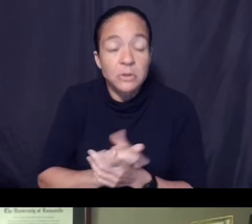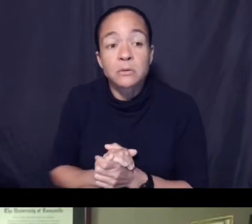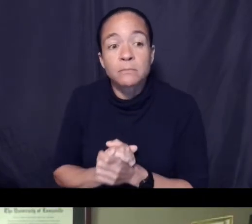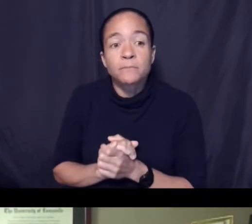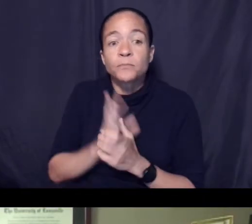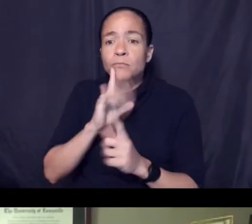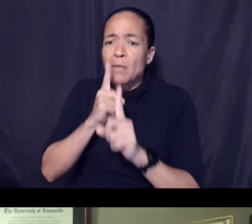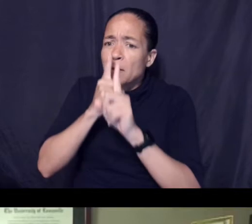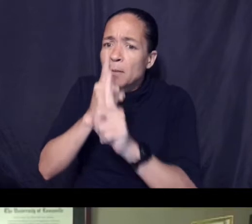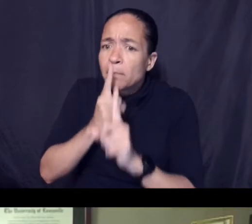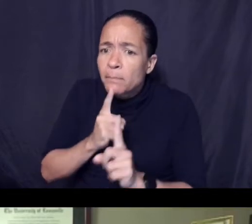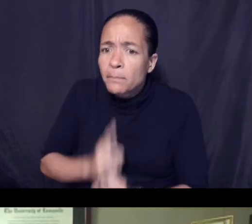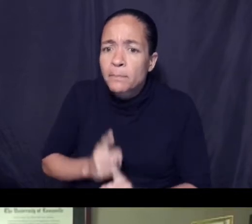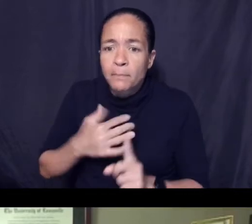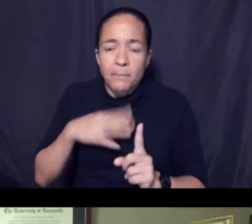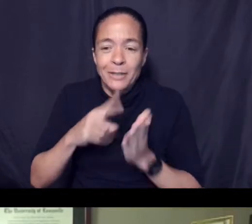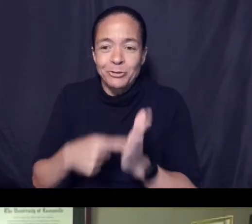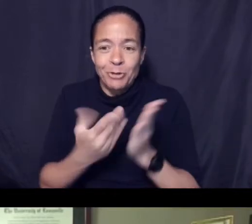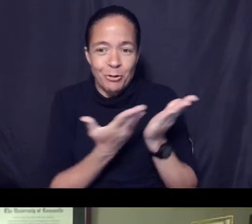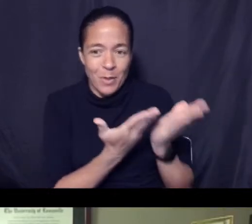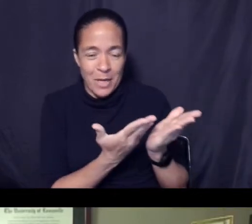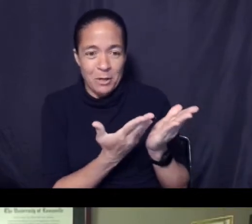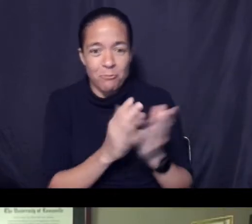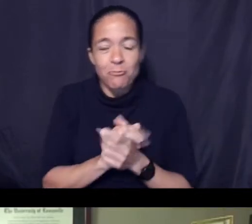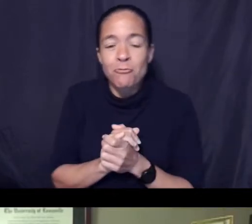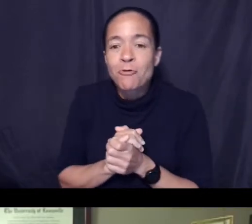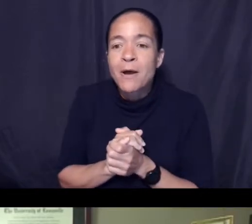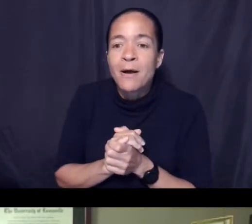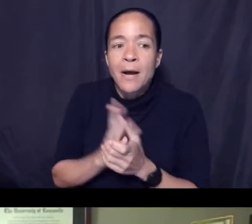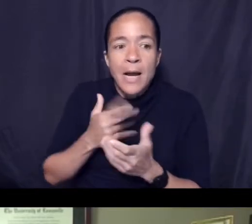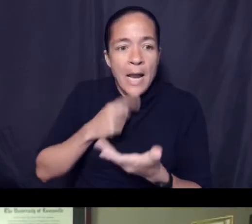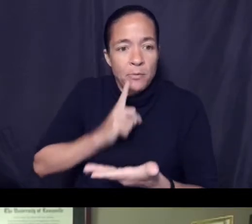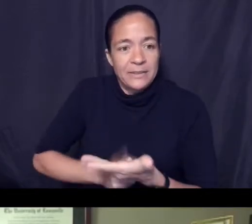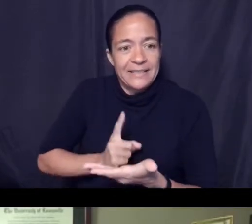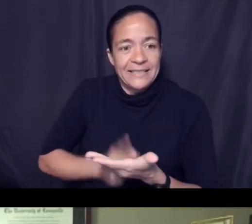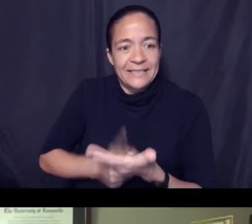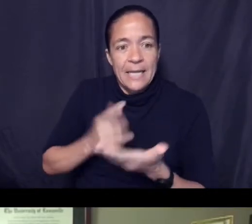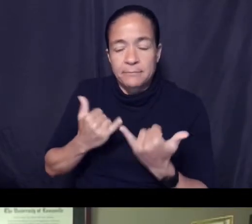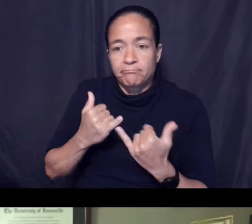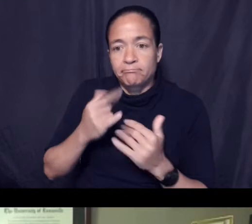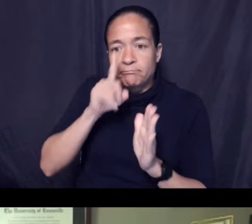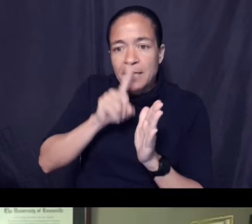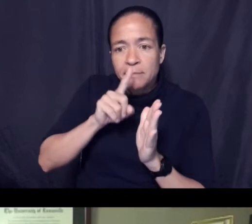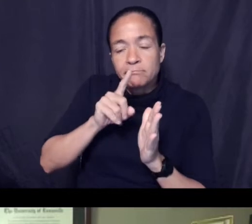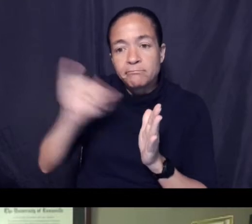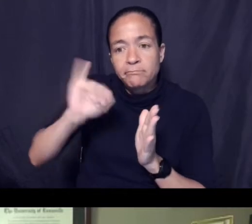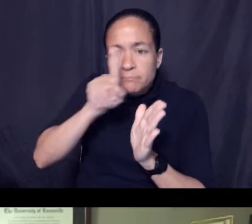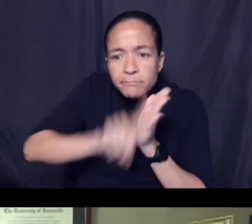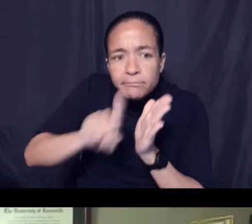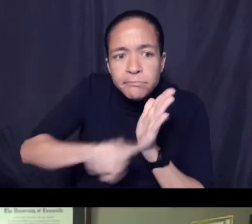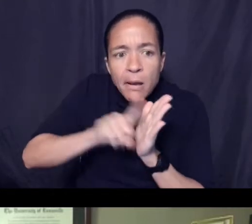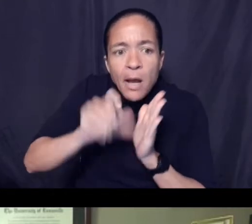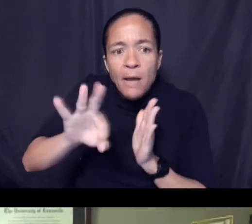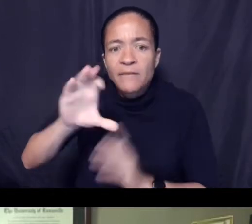And the objectives of the talk are shown here. I'm going to review the current epidemiology of congenital CMV infections in the